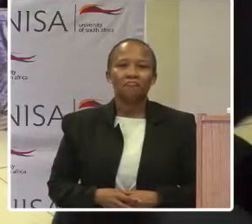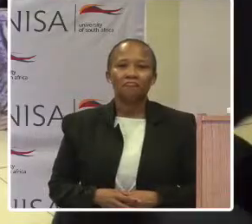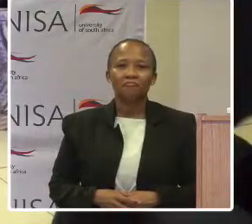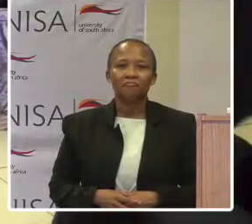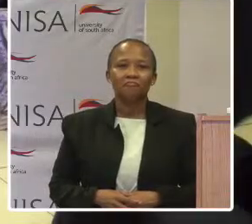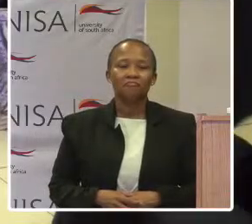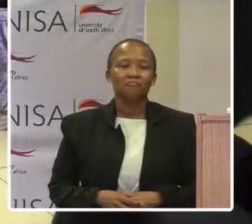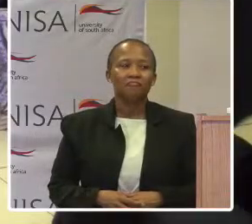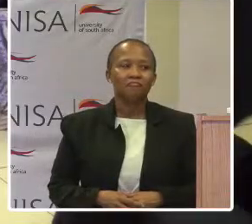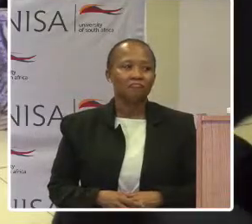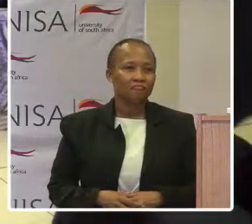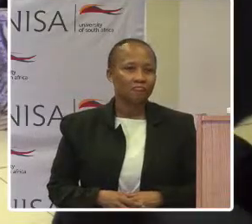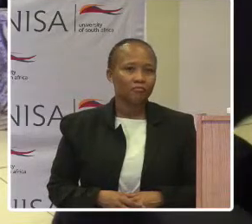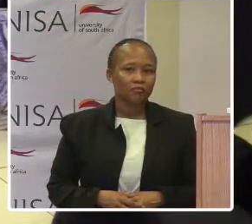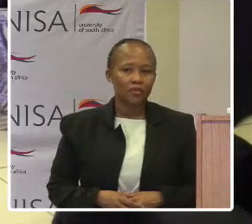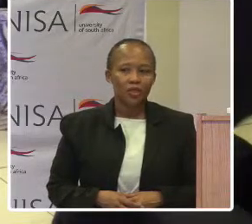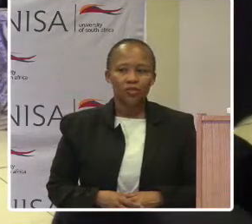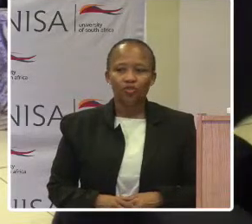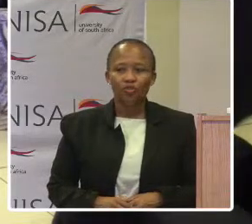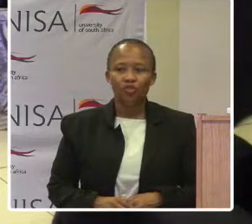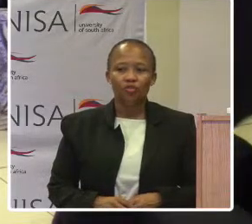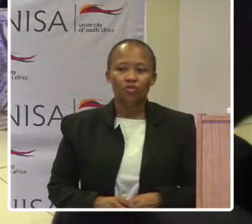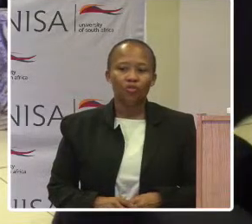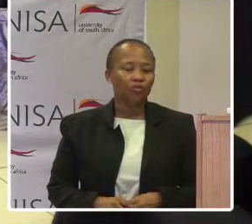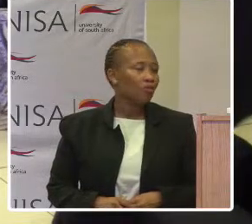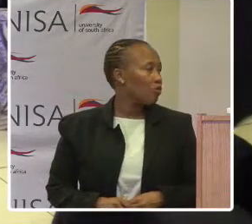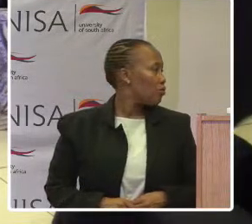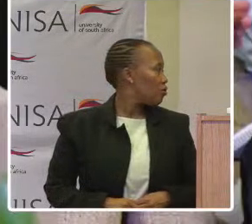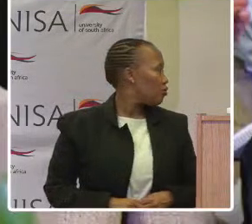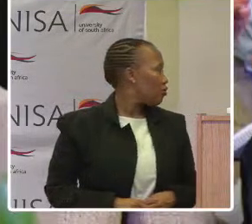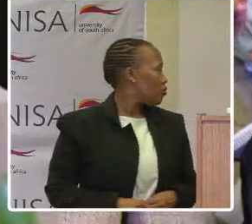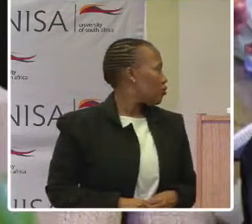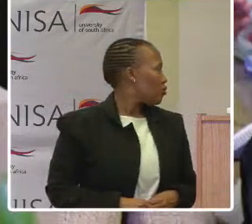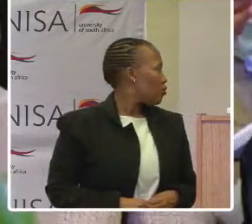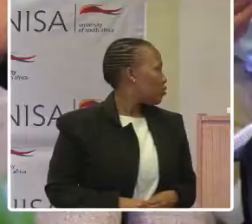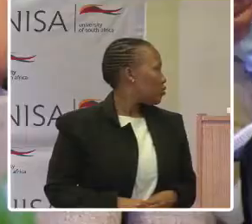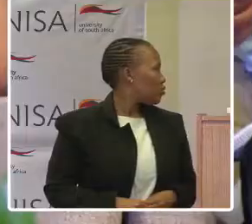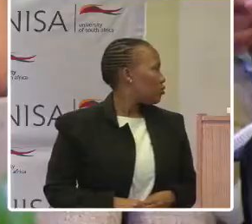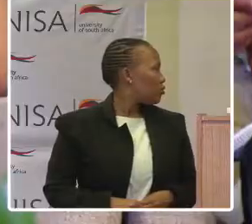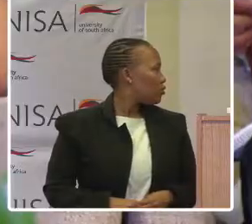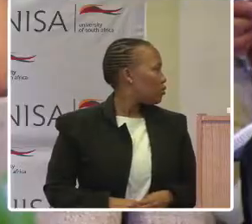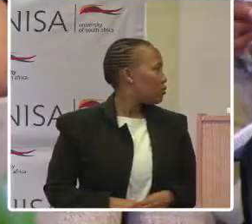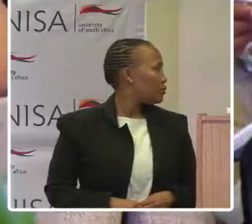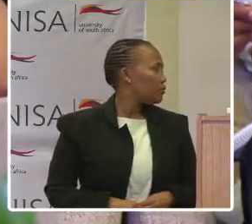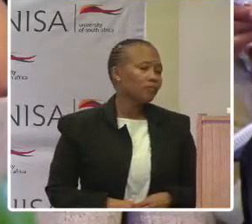Can I just extend on what my panelists said, my fellow panelists?